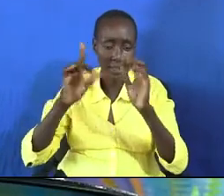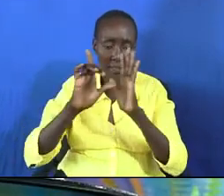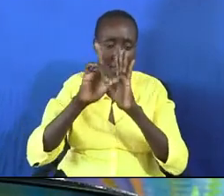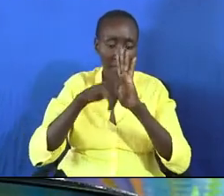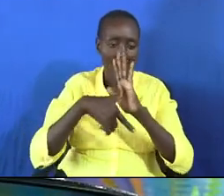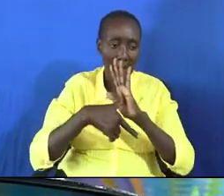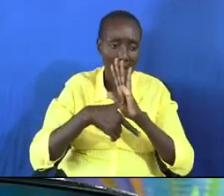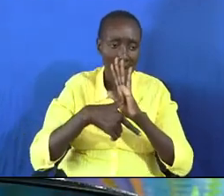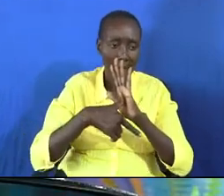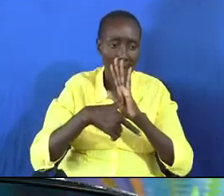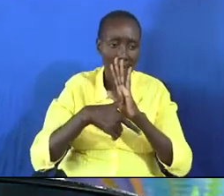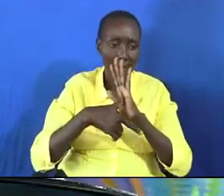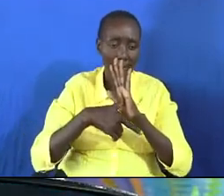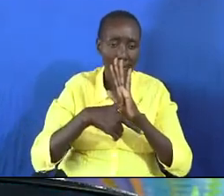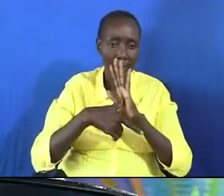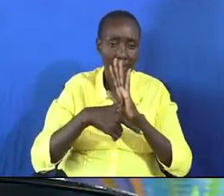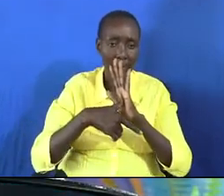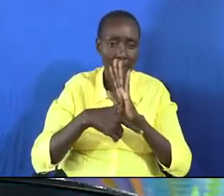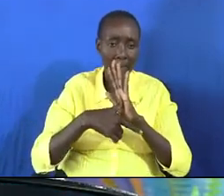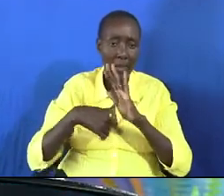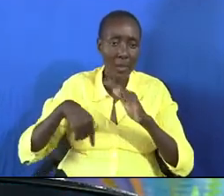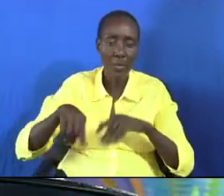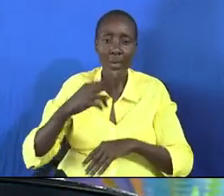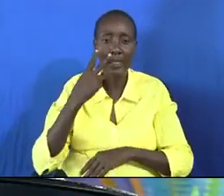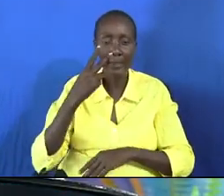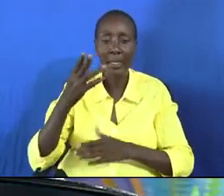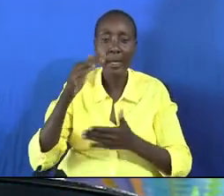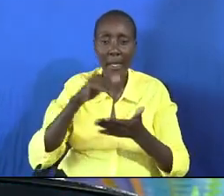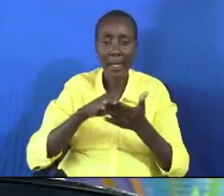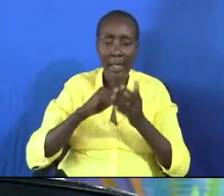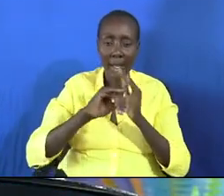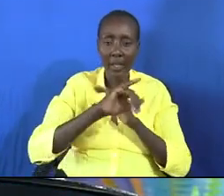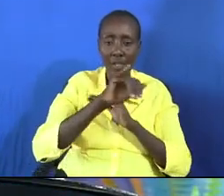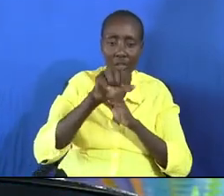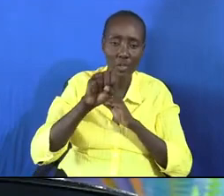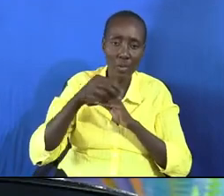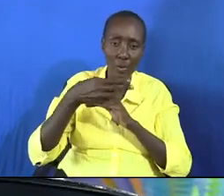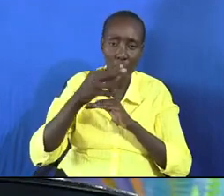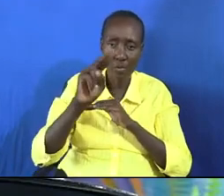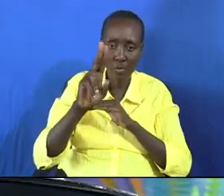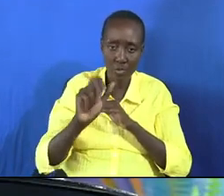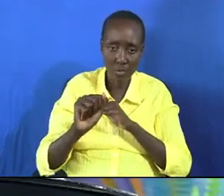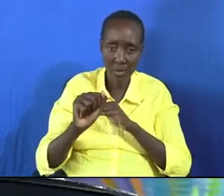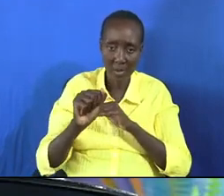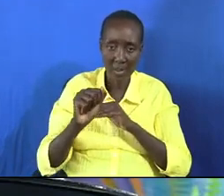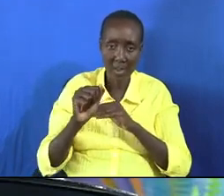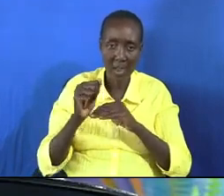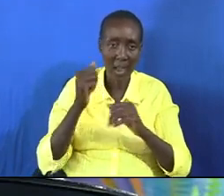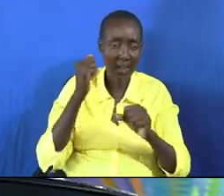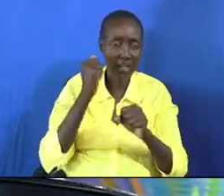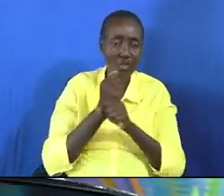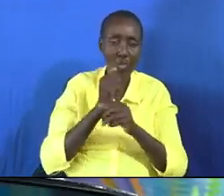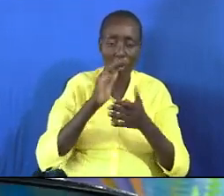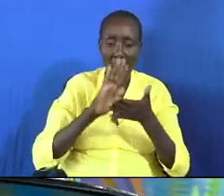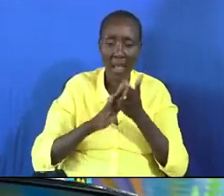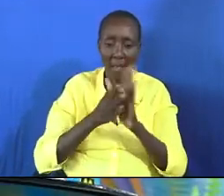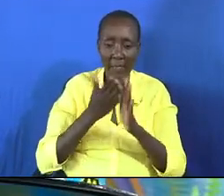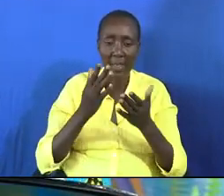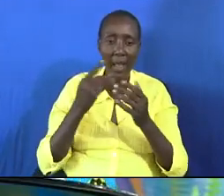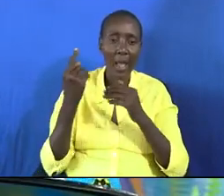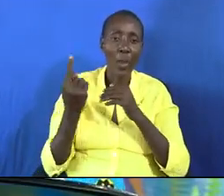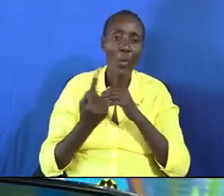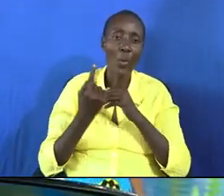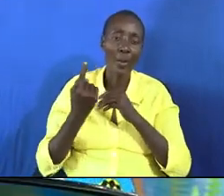Later, we see Joshua did not do anything on